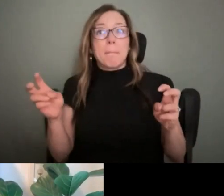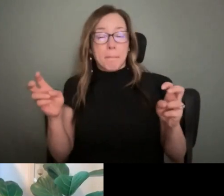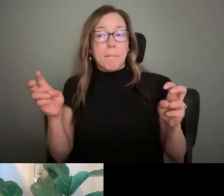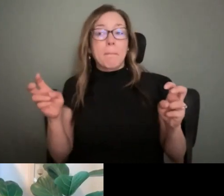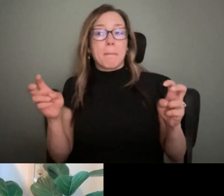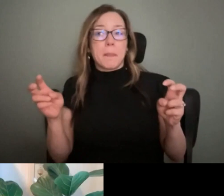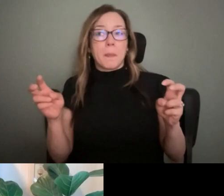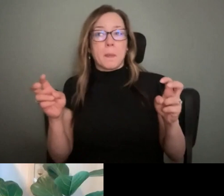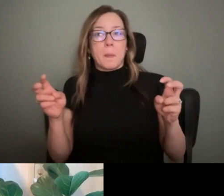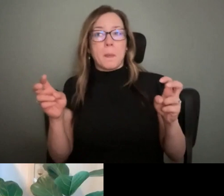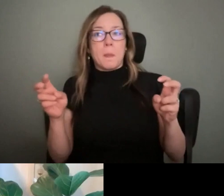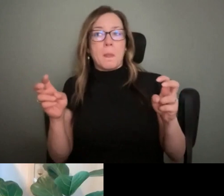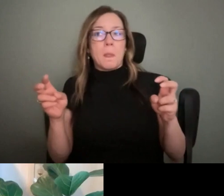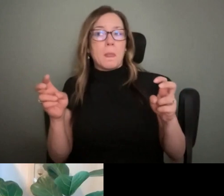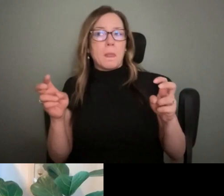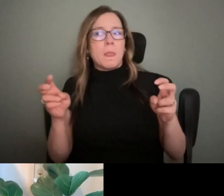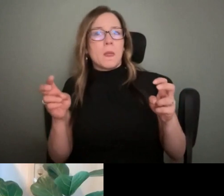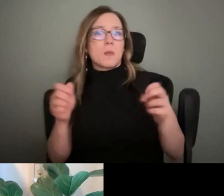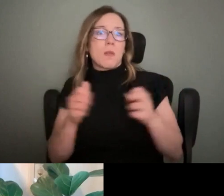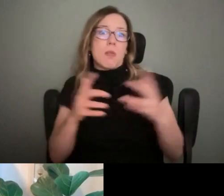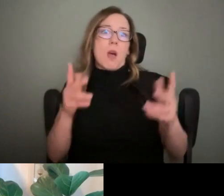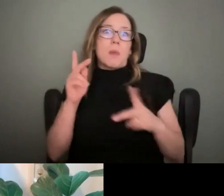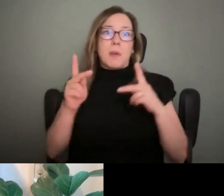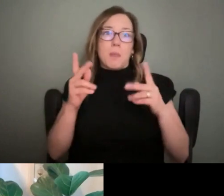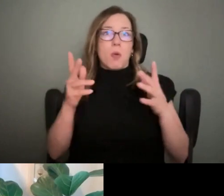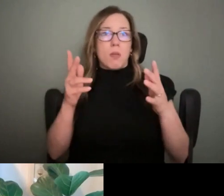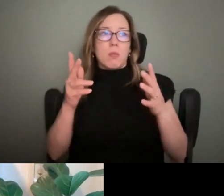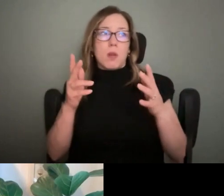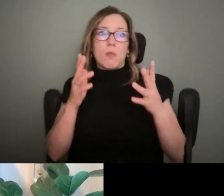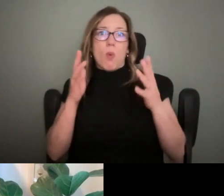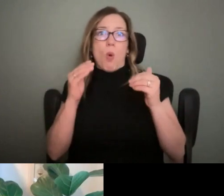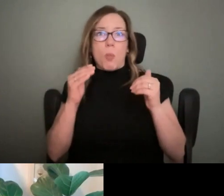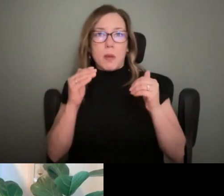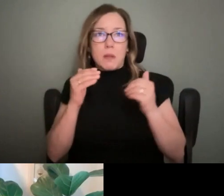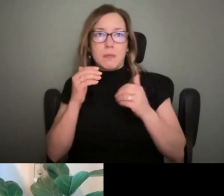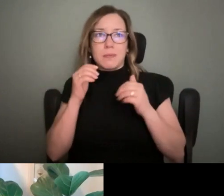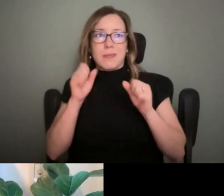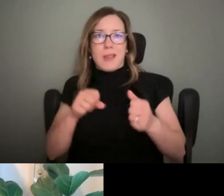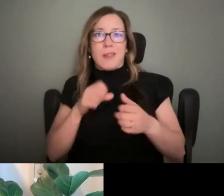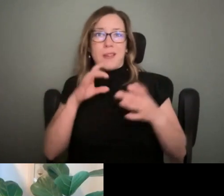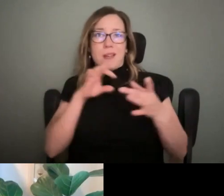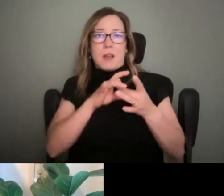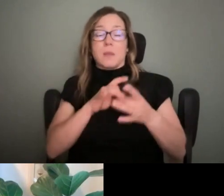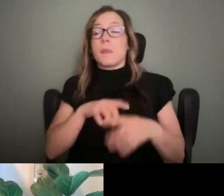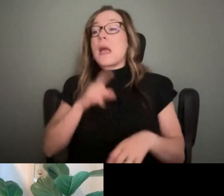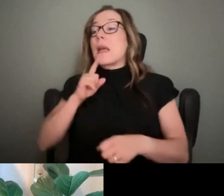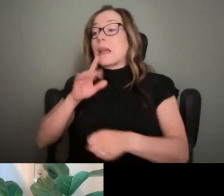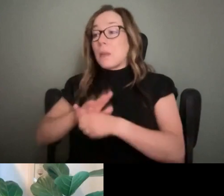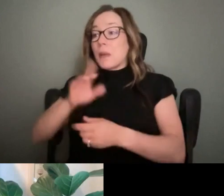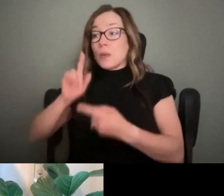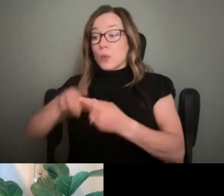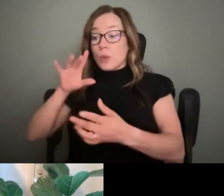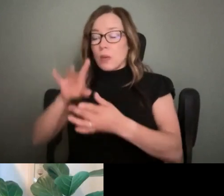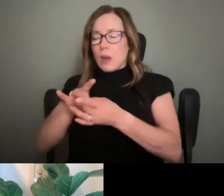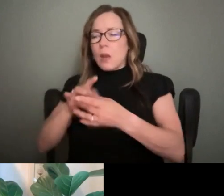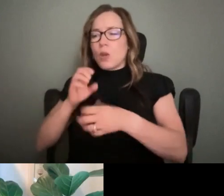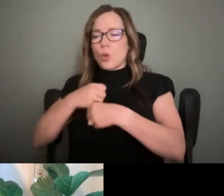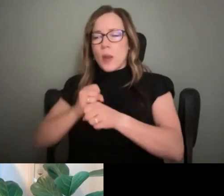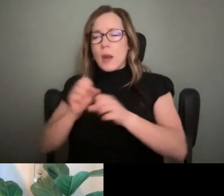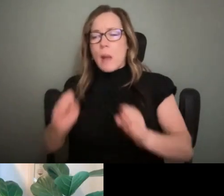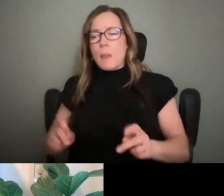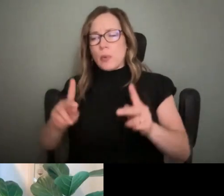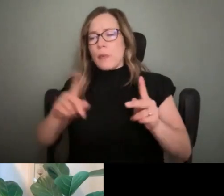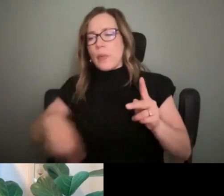there probably is a lot of people that hope to connect over that. Commit to Connect also tries to create opportunities for members